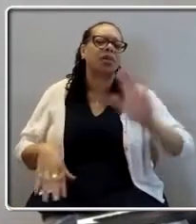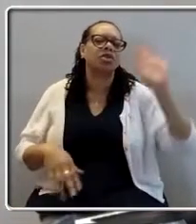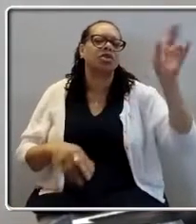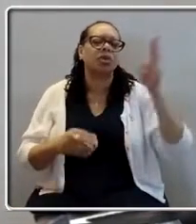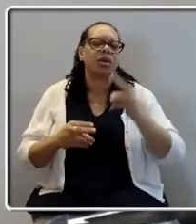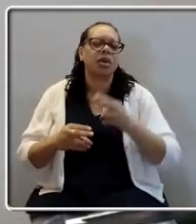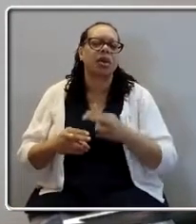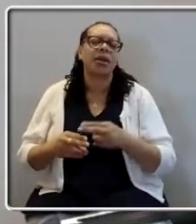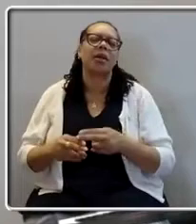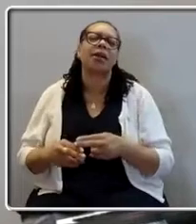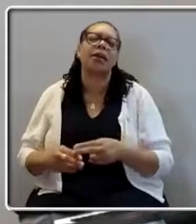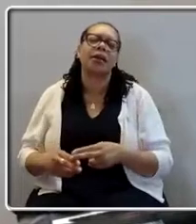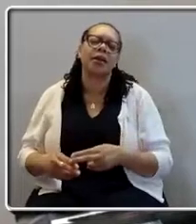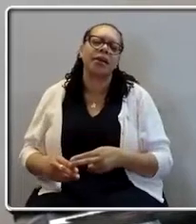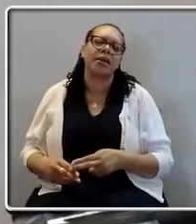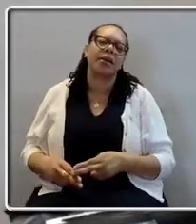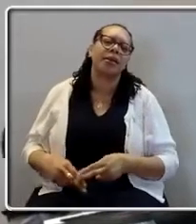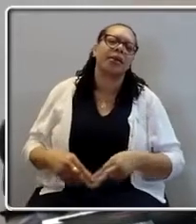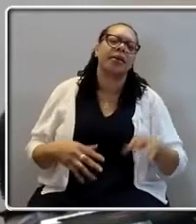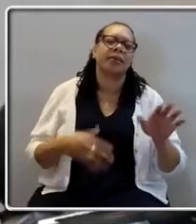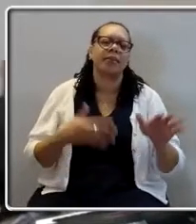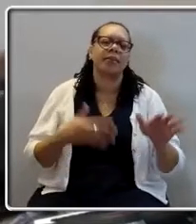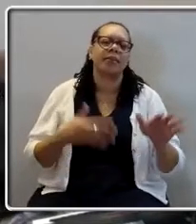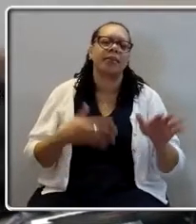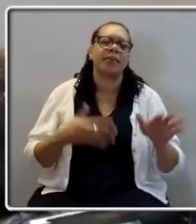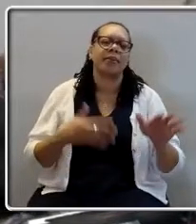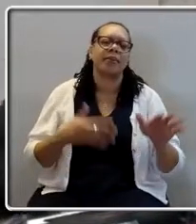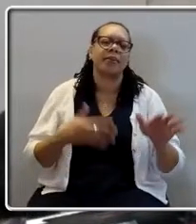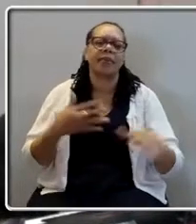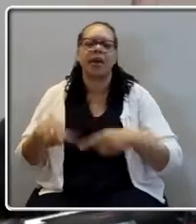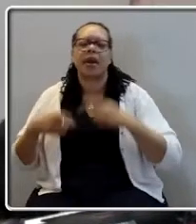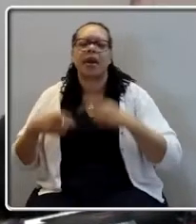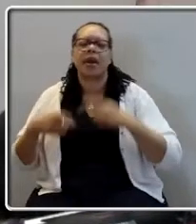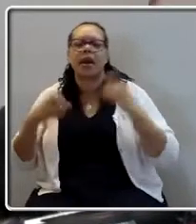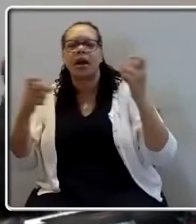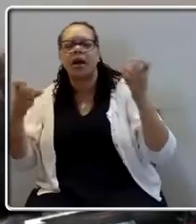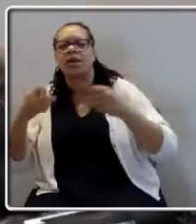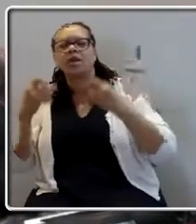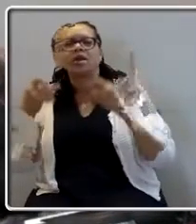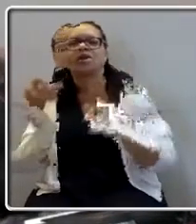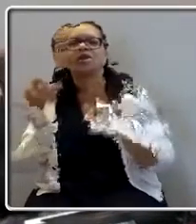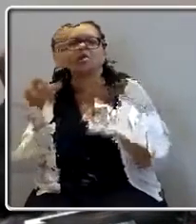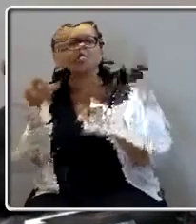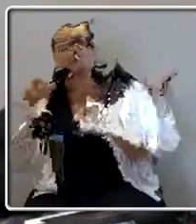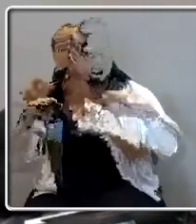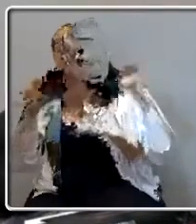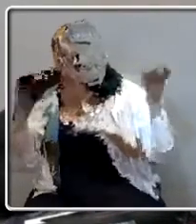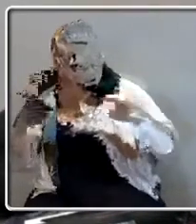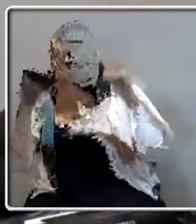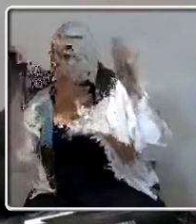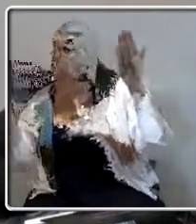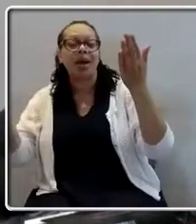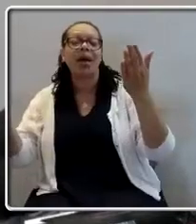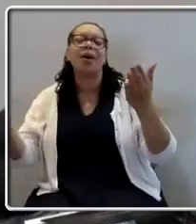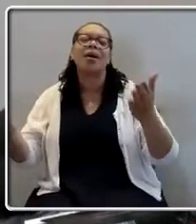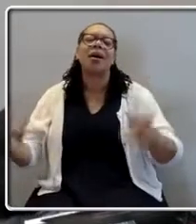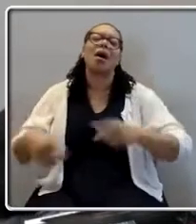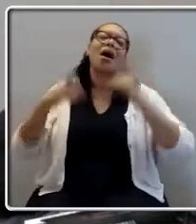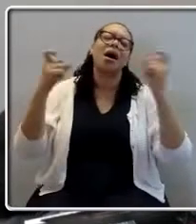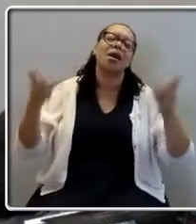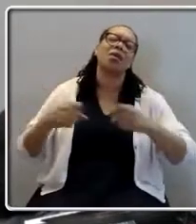I don't know how you do it, but sometimes I say hallelujah. Hallelujah. Yeah. Come on, say